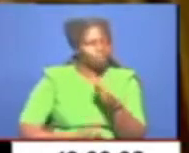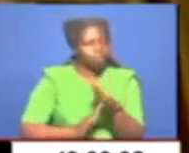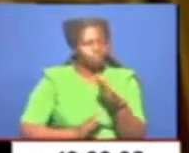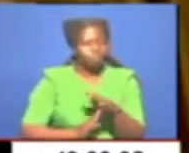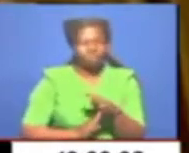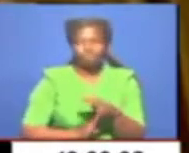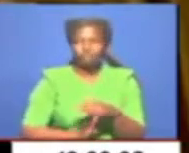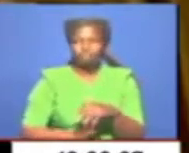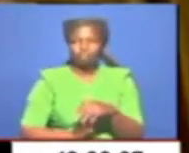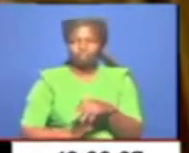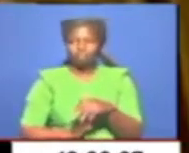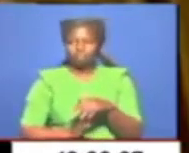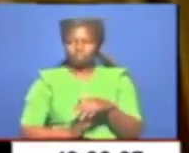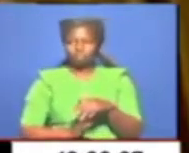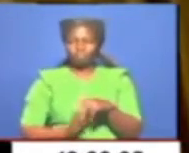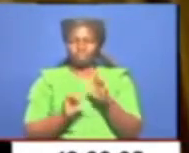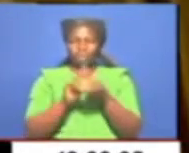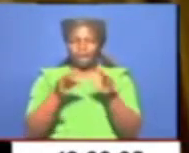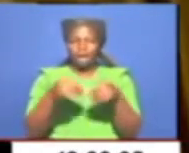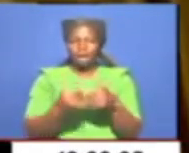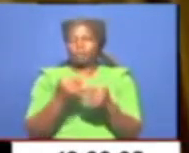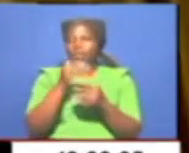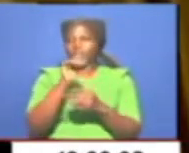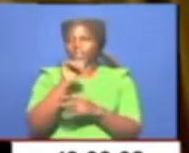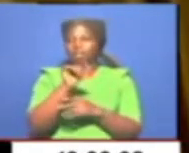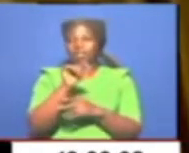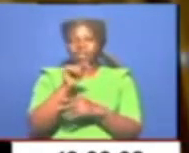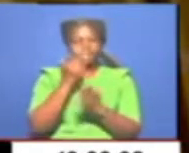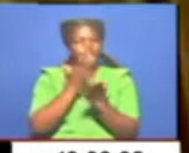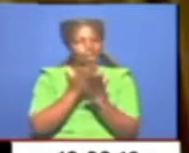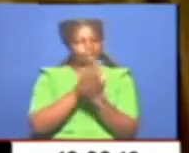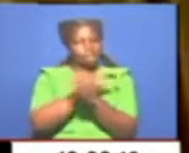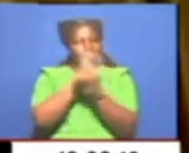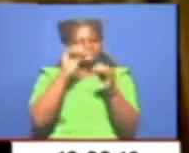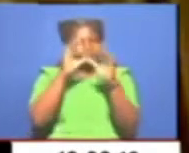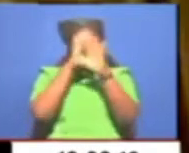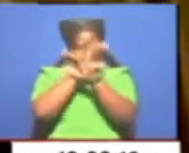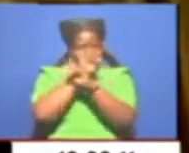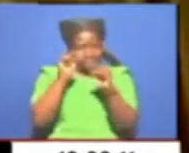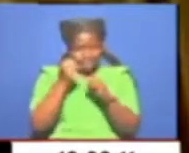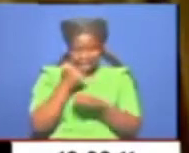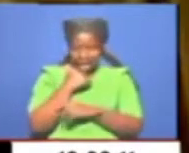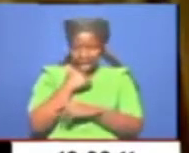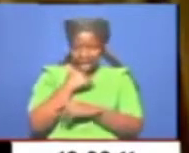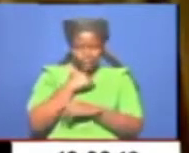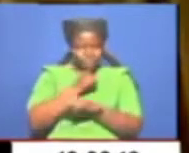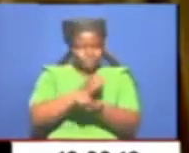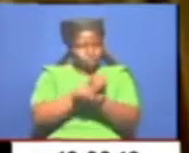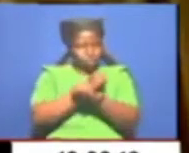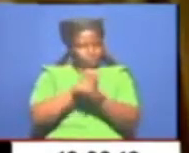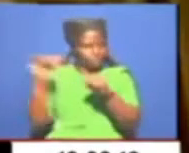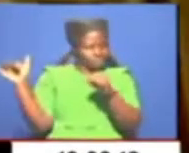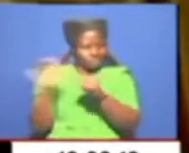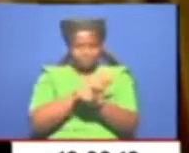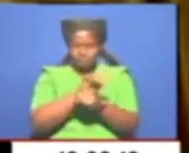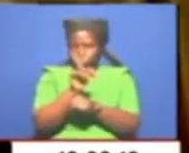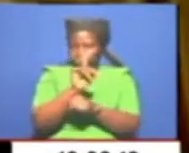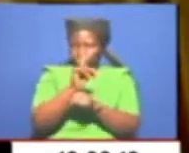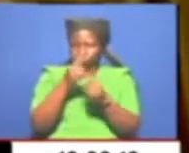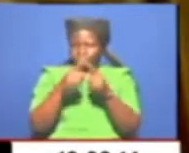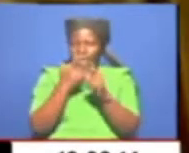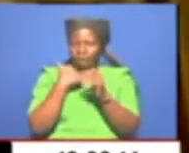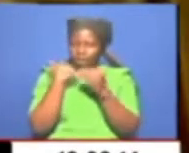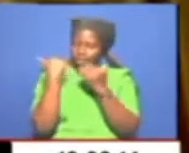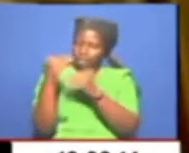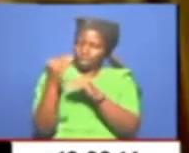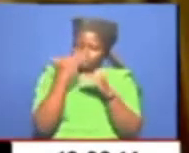AG. The president does not have absolute immunity. He has limited immunity with respect to civil